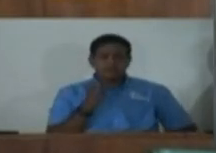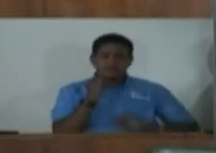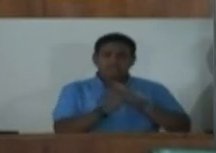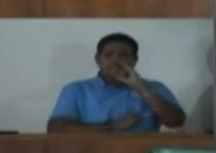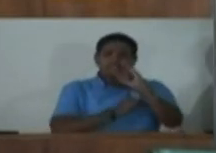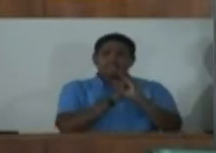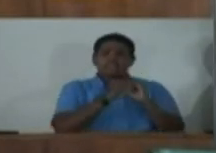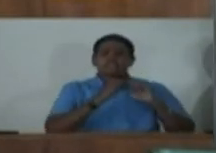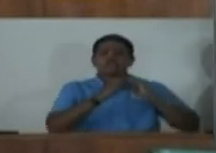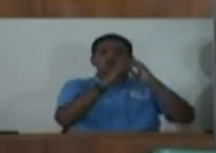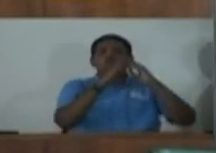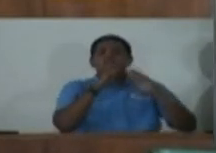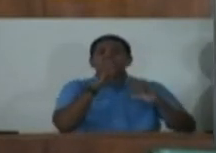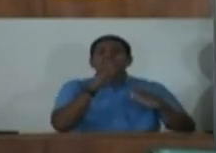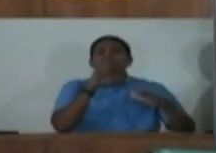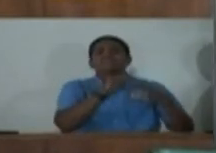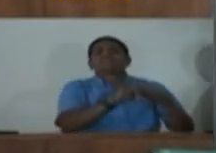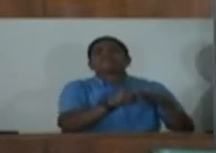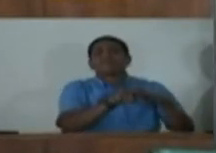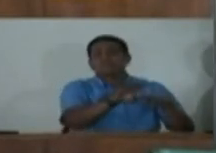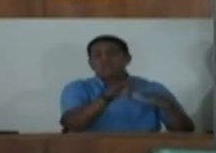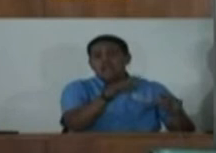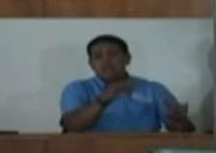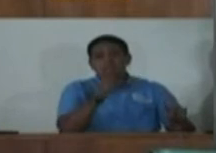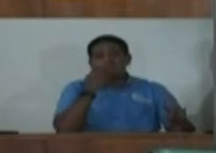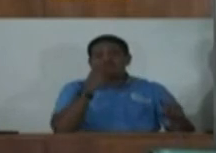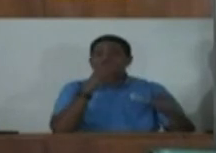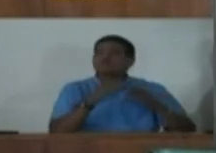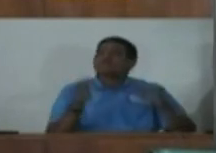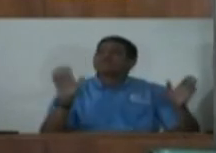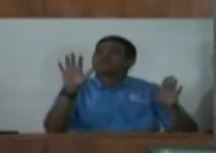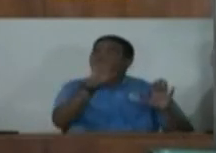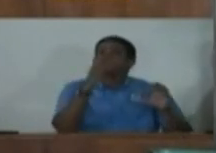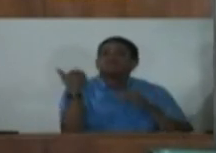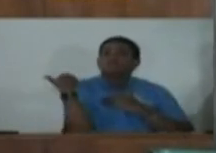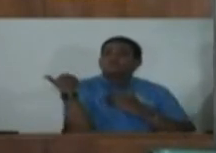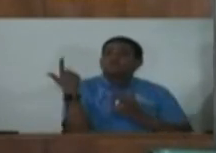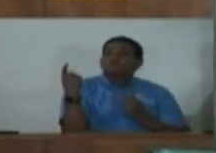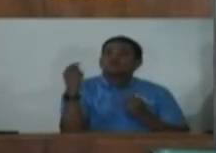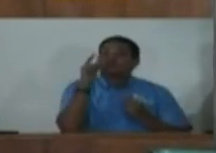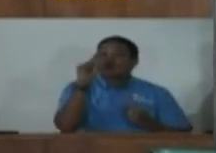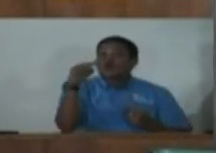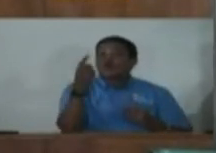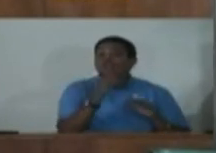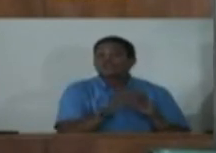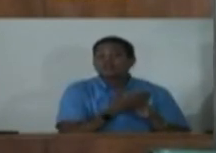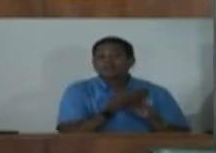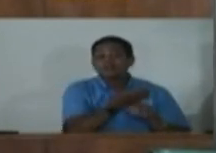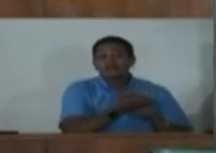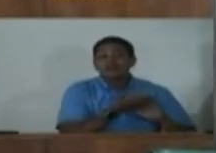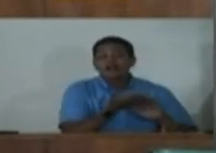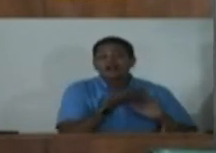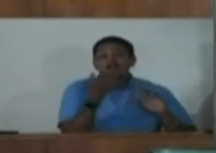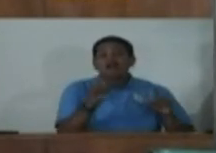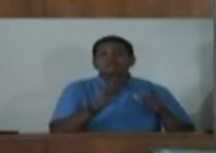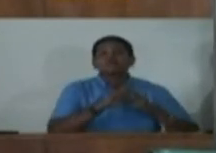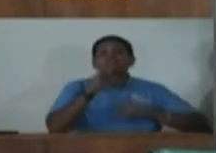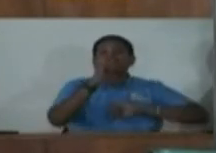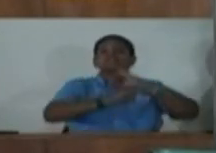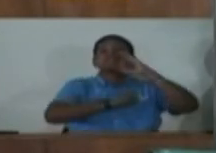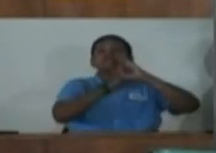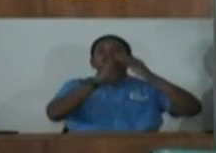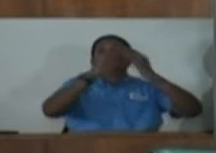institutional underpinning if it is to discharge its responsibility, not just to Jamaica, but to the international